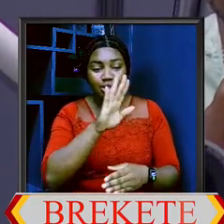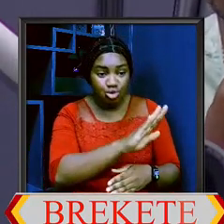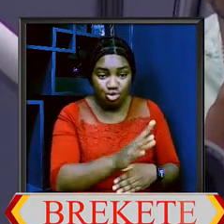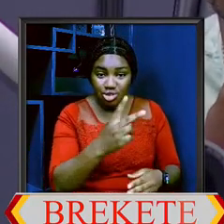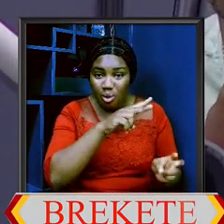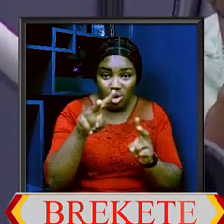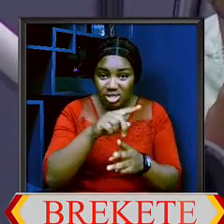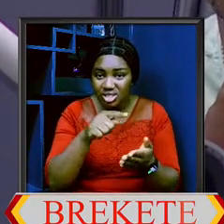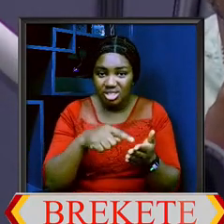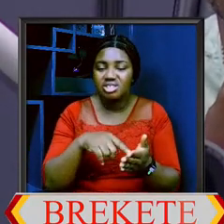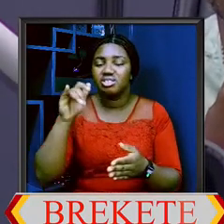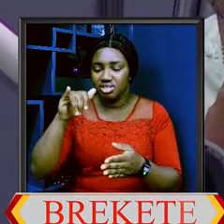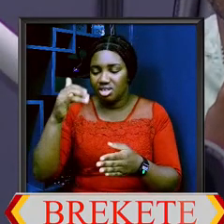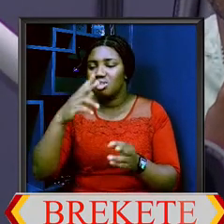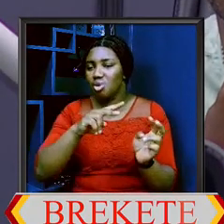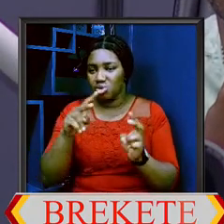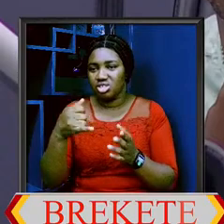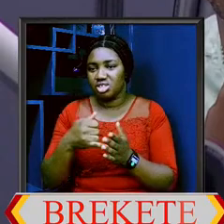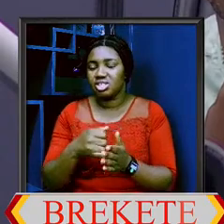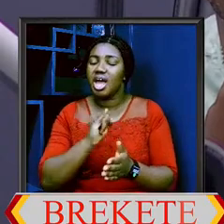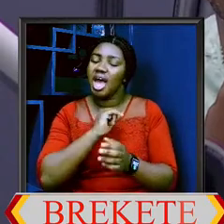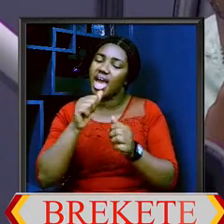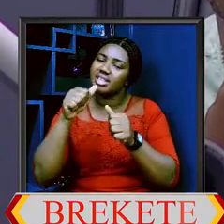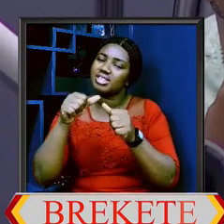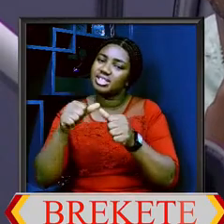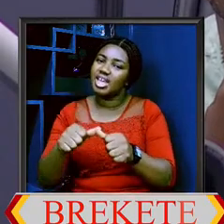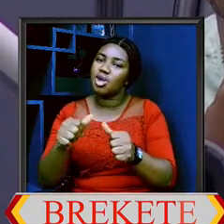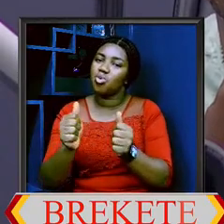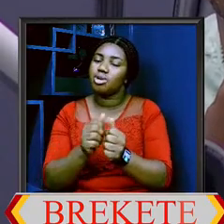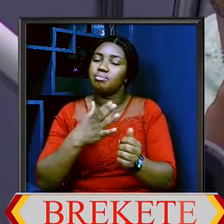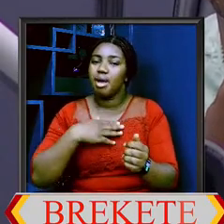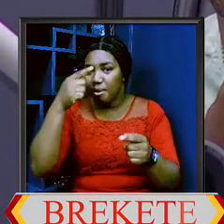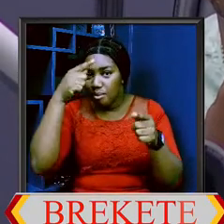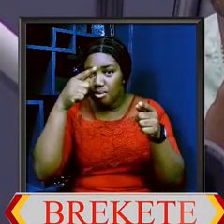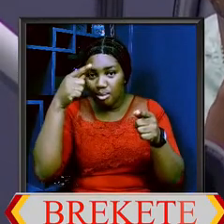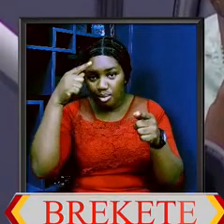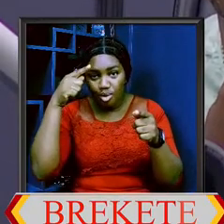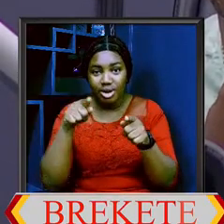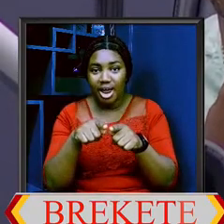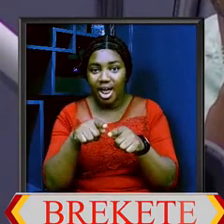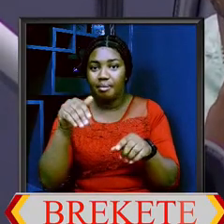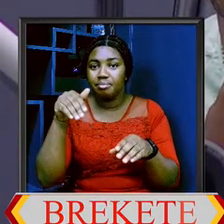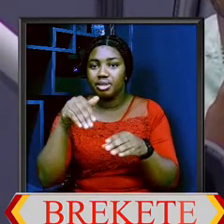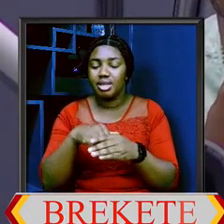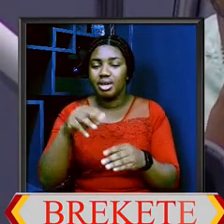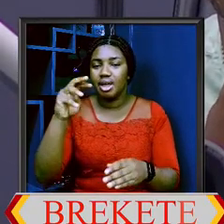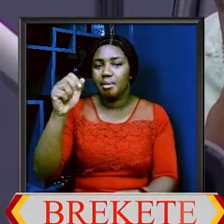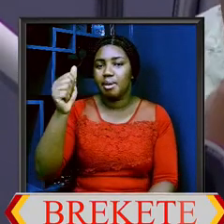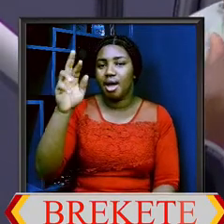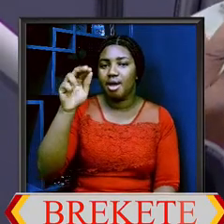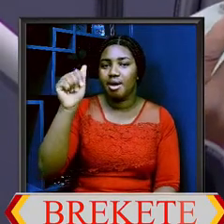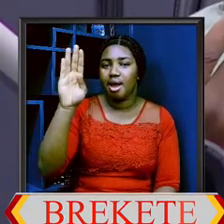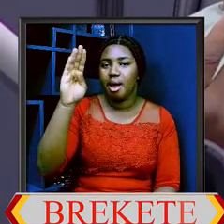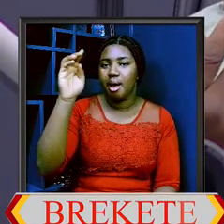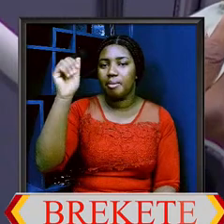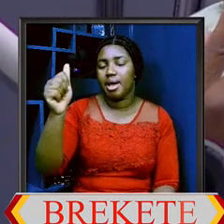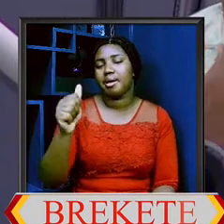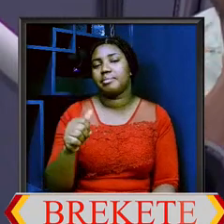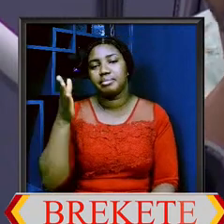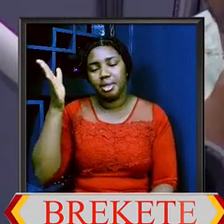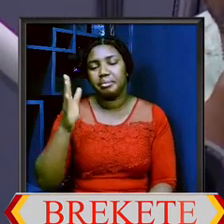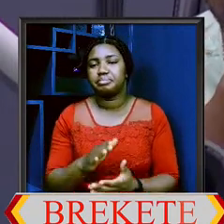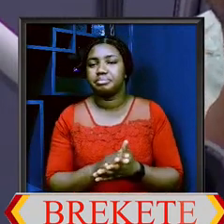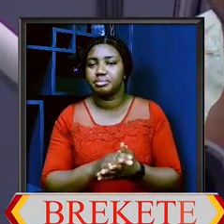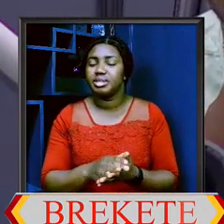I squat with my brother at kabai in in in Mar there